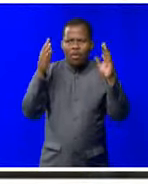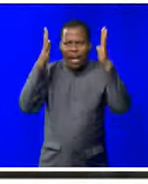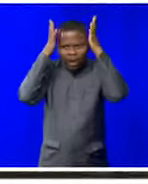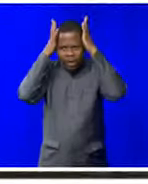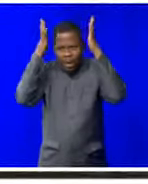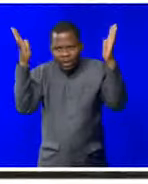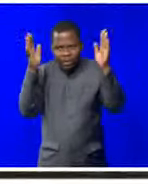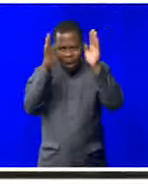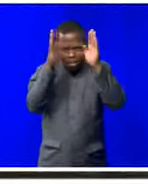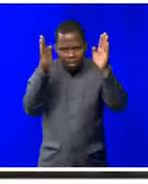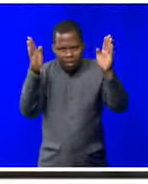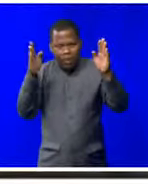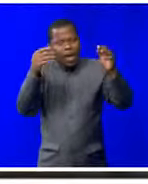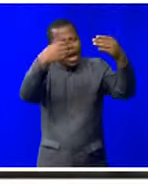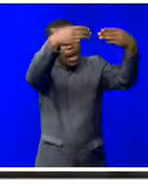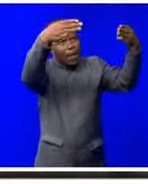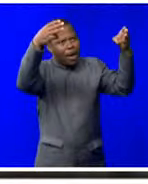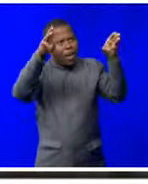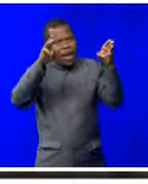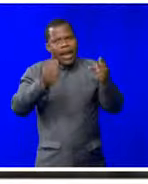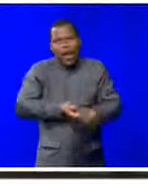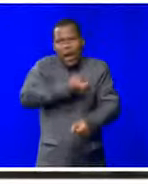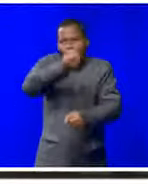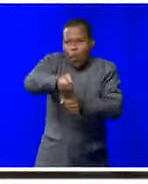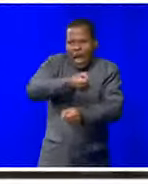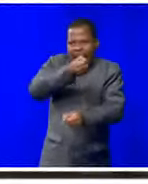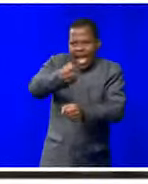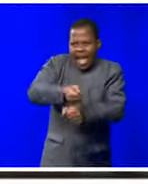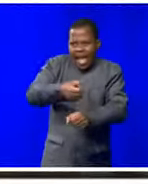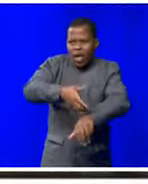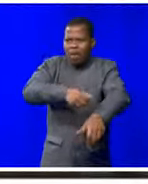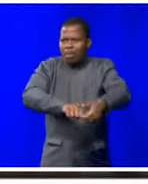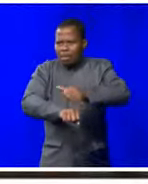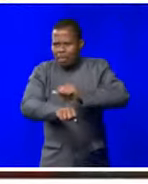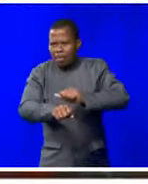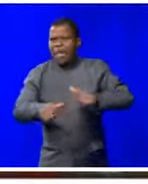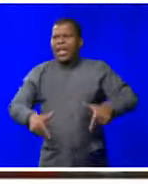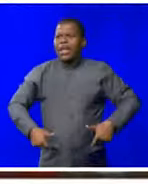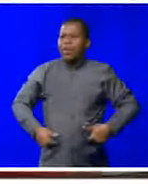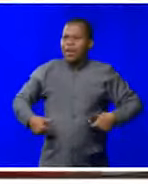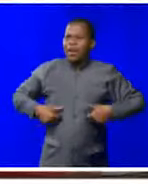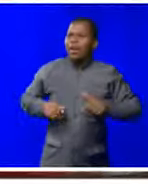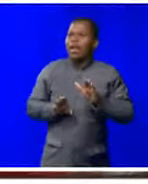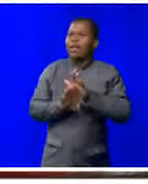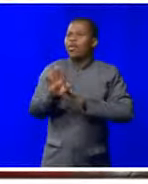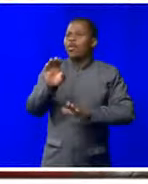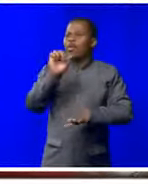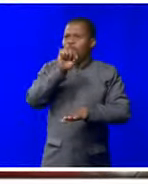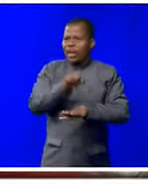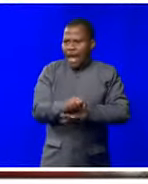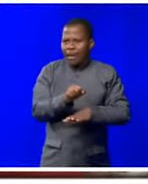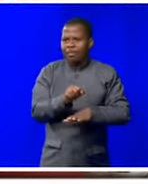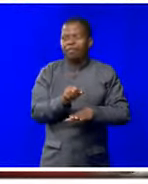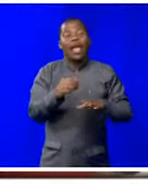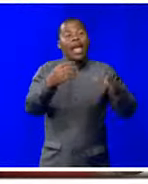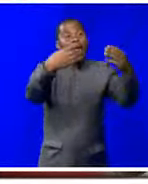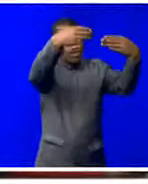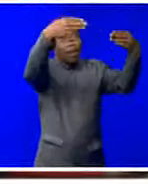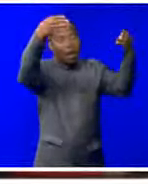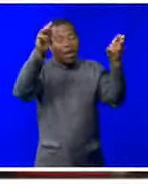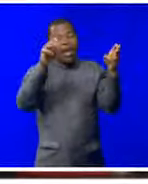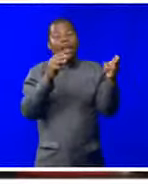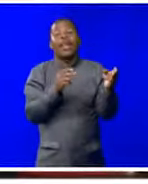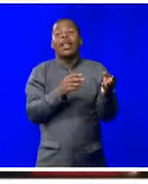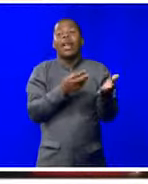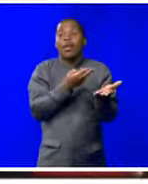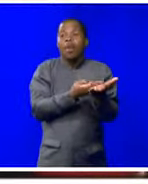umfutho lofakwa yiparlamente ekuimproveni timpilo ta maswati mcondzisi. The House of Assembly then adopted the committee's report together